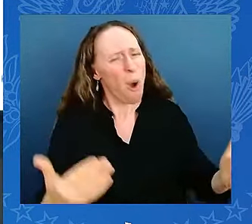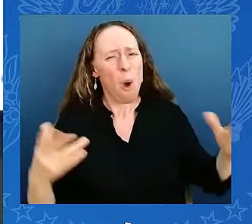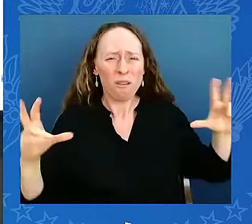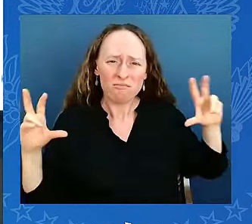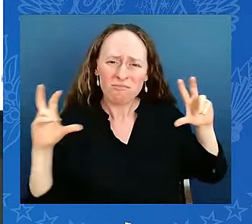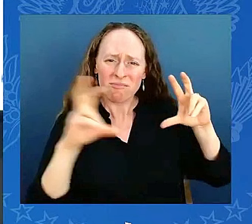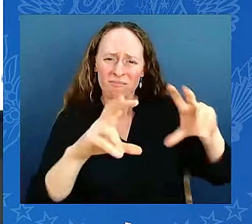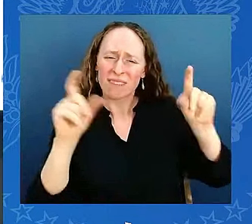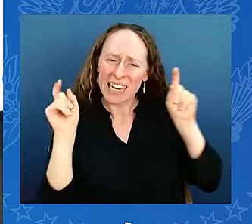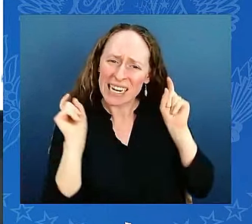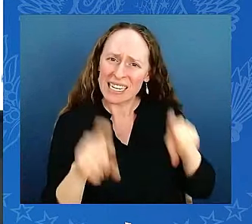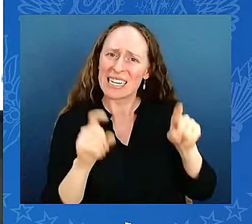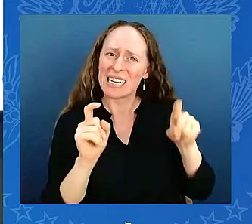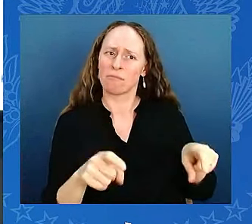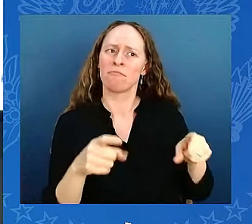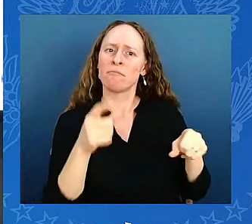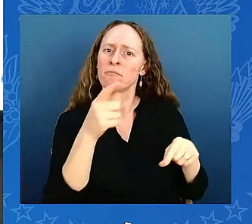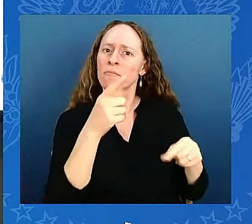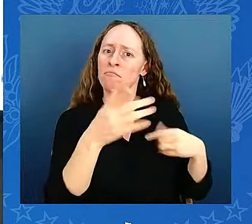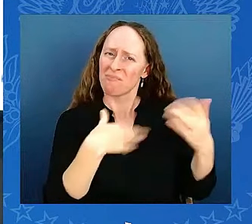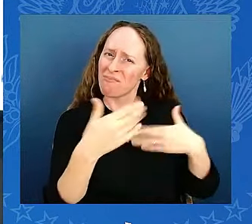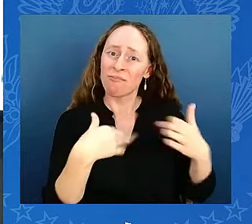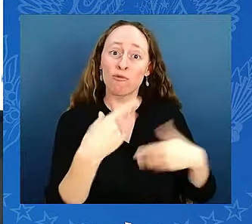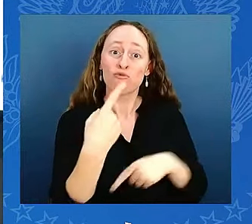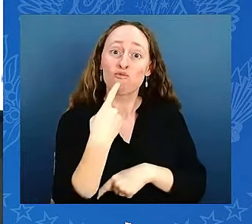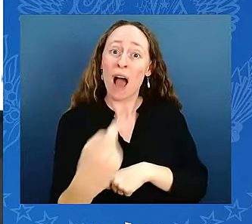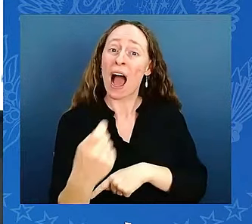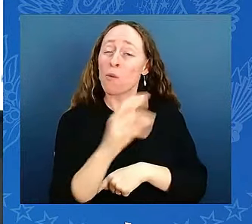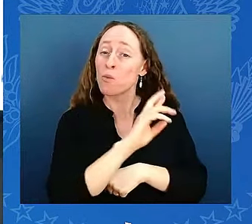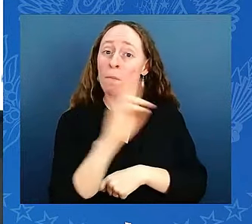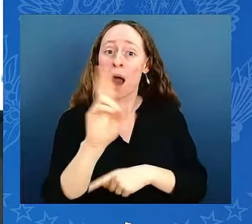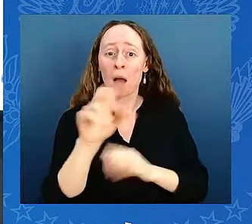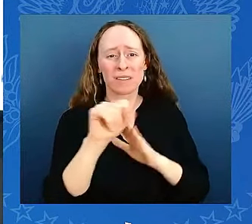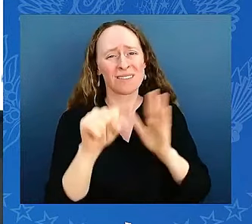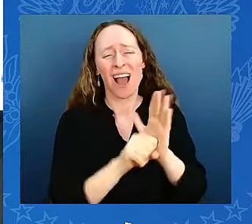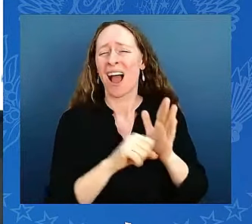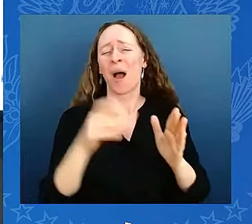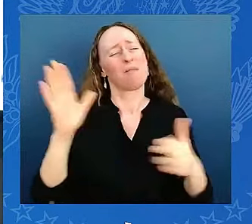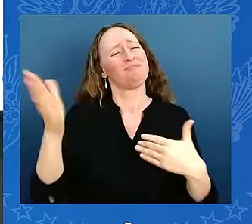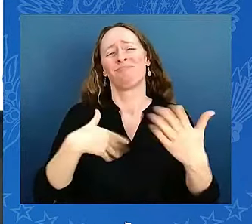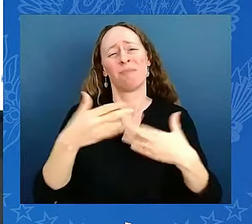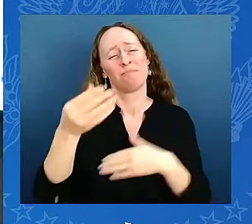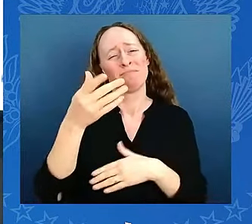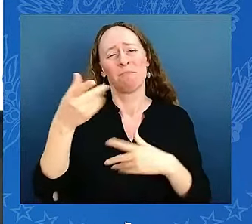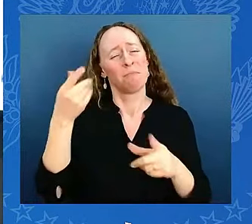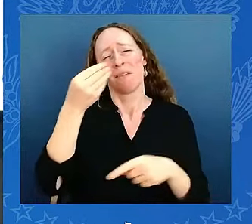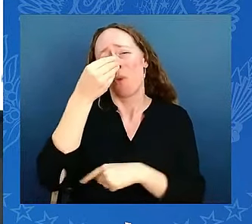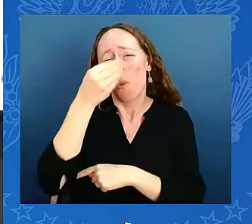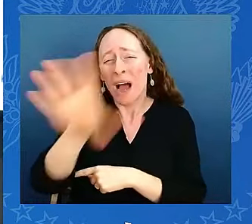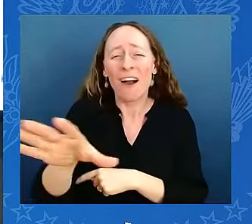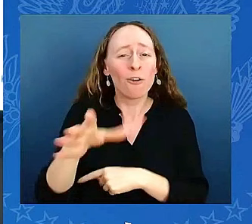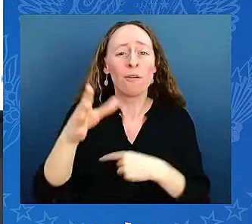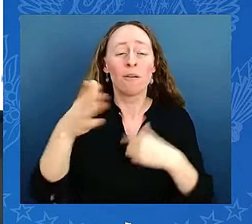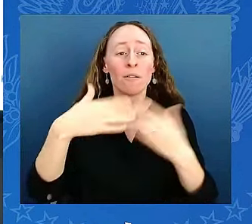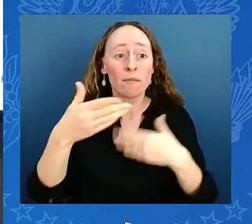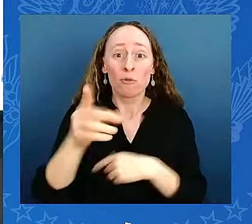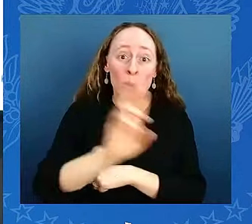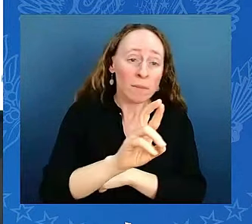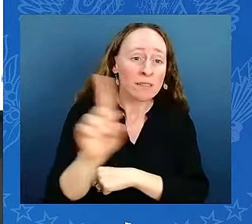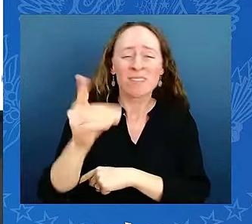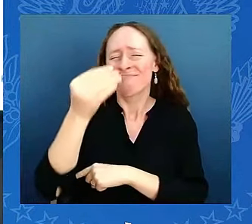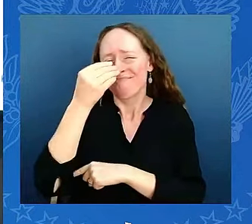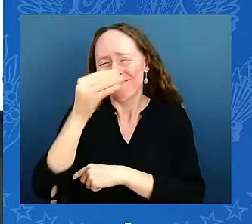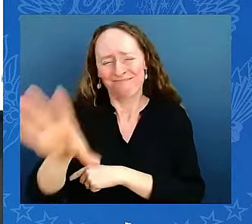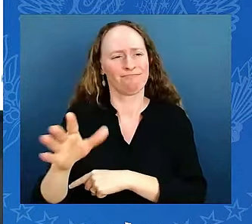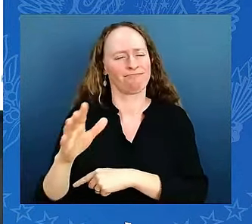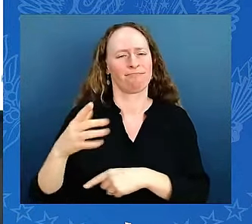Because this is about America. It's not about one state or another, Democrat or Republican. It's about America. And volunteers, first